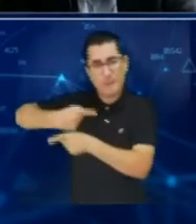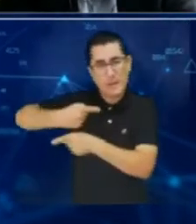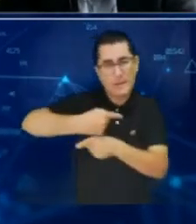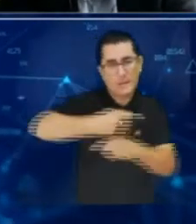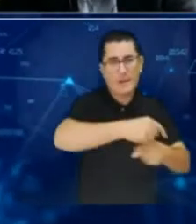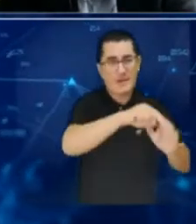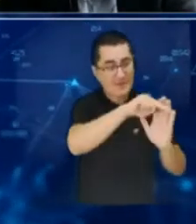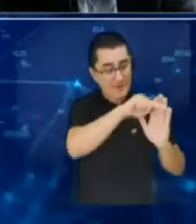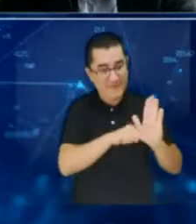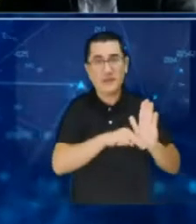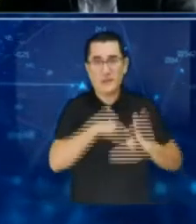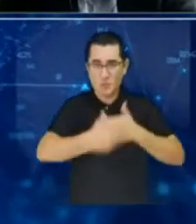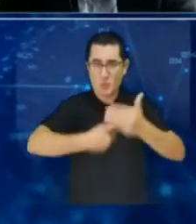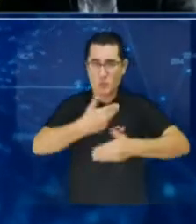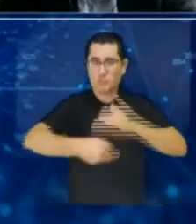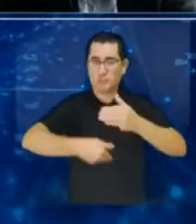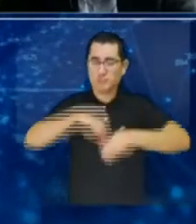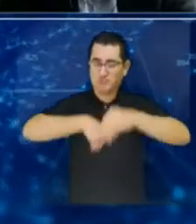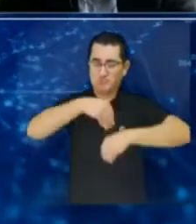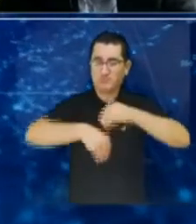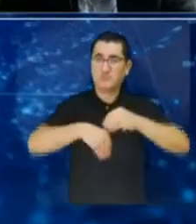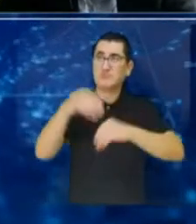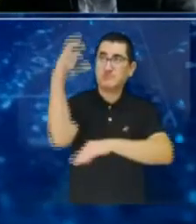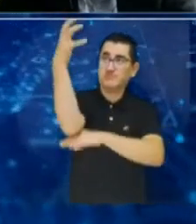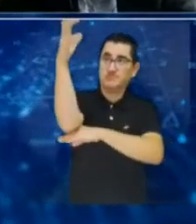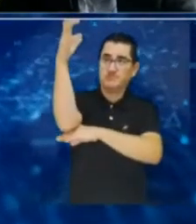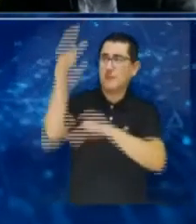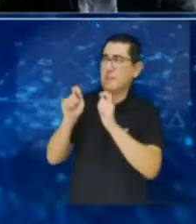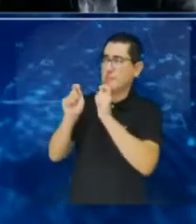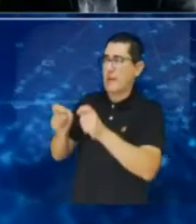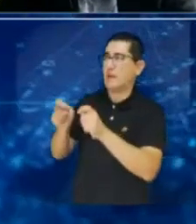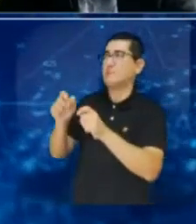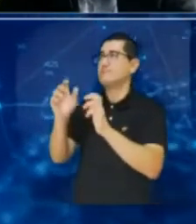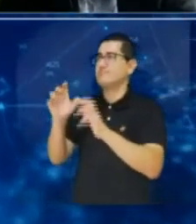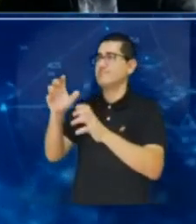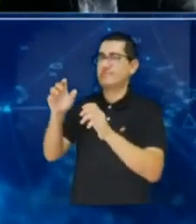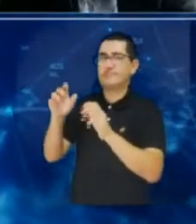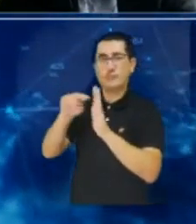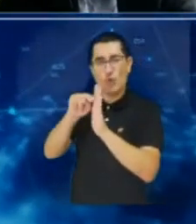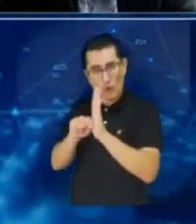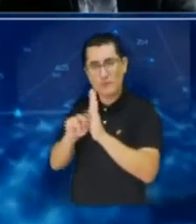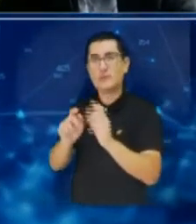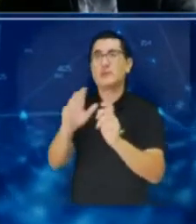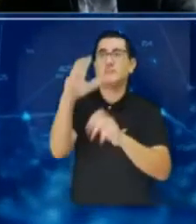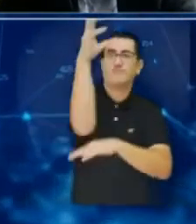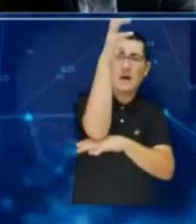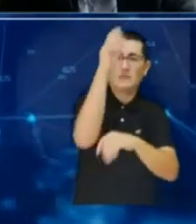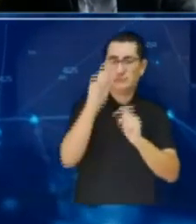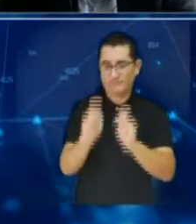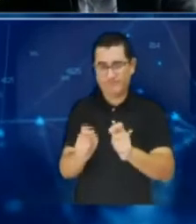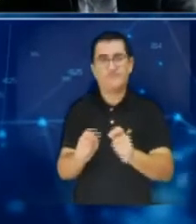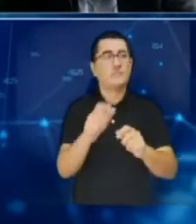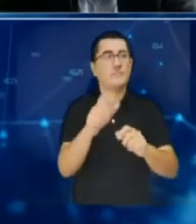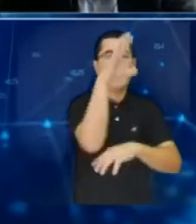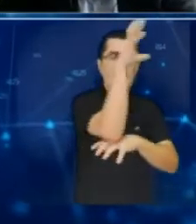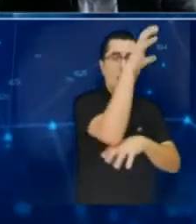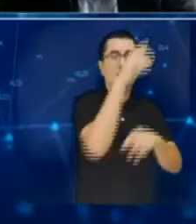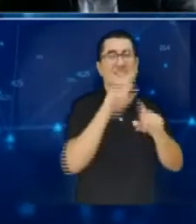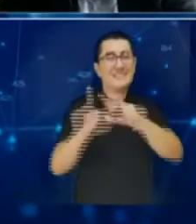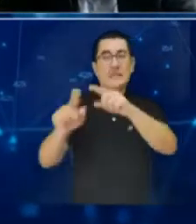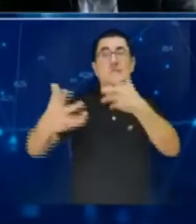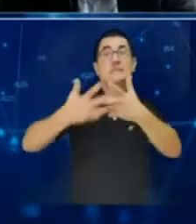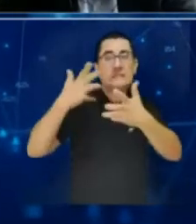make use of these stations in the previous conference. some reference were taken